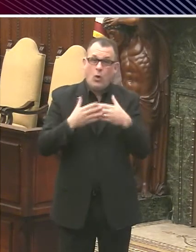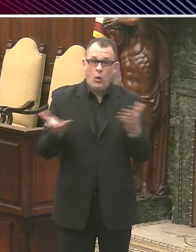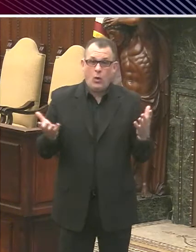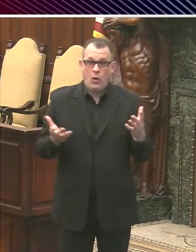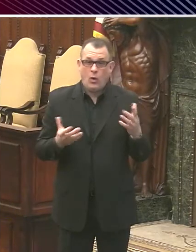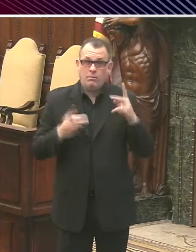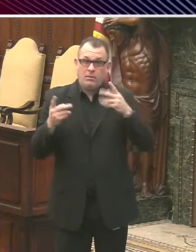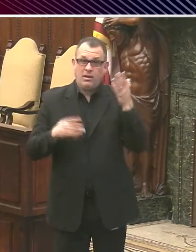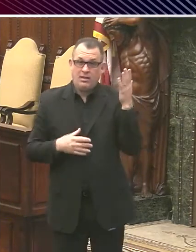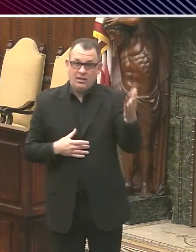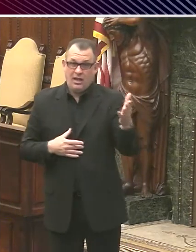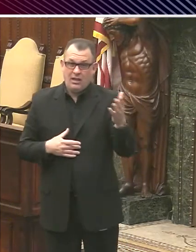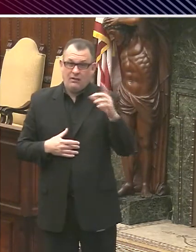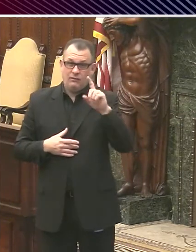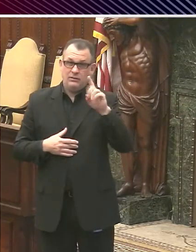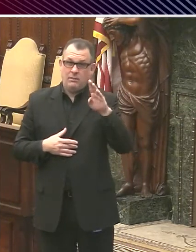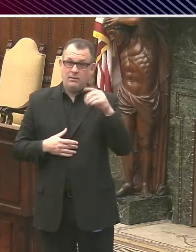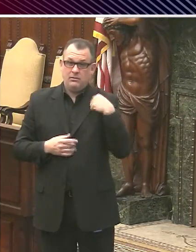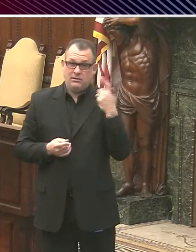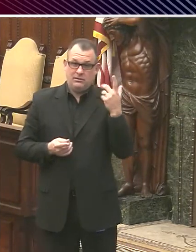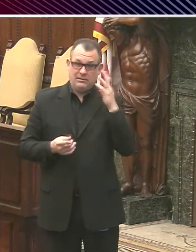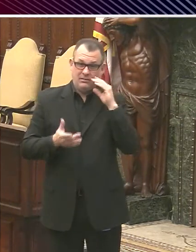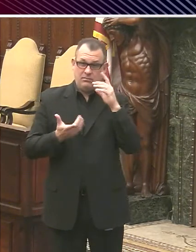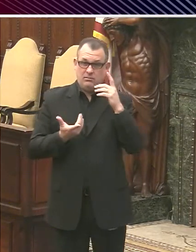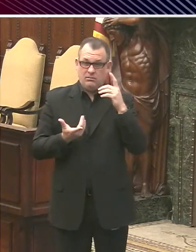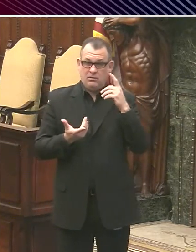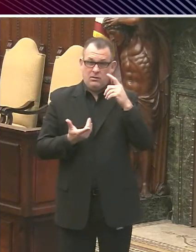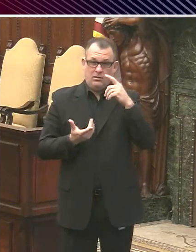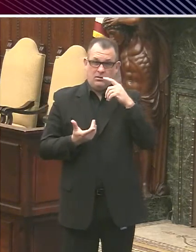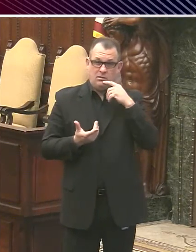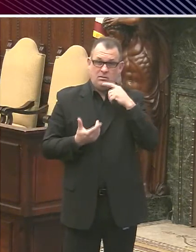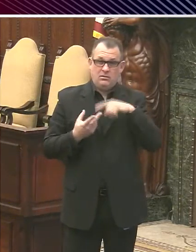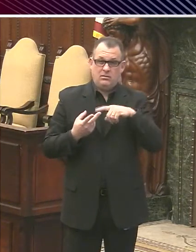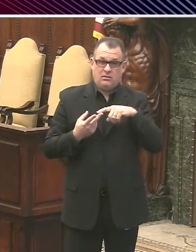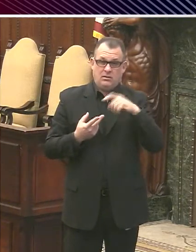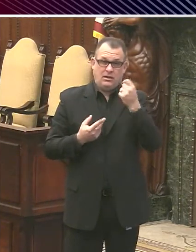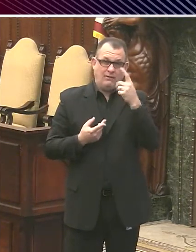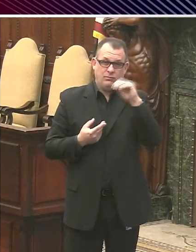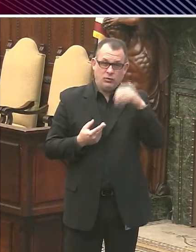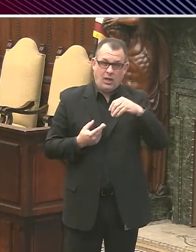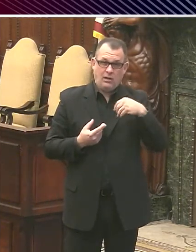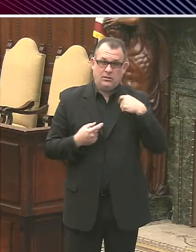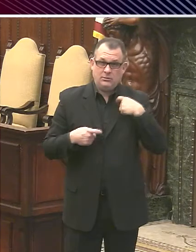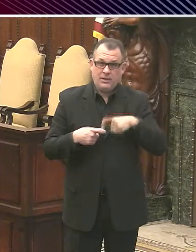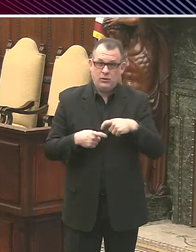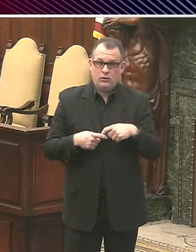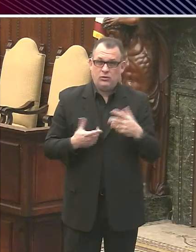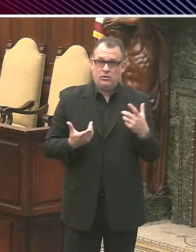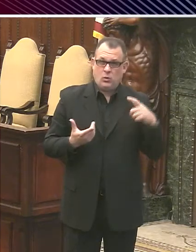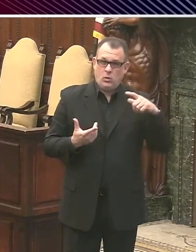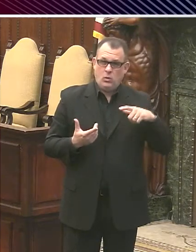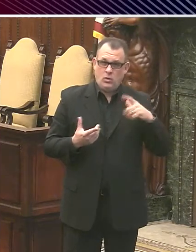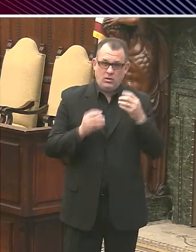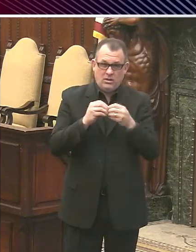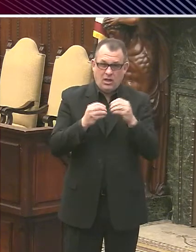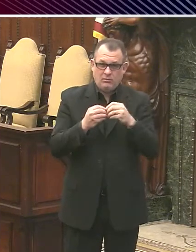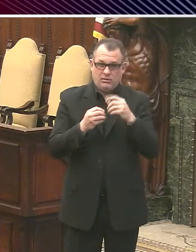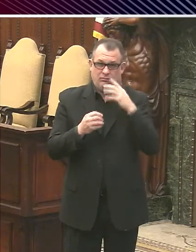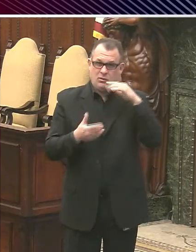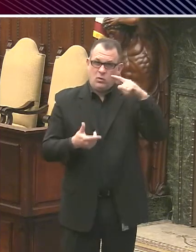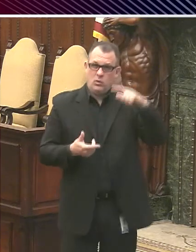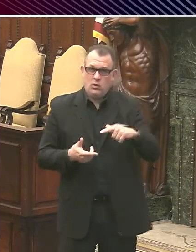all the days so far, 13% have been African American and 11% Hispanic. Those percentages are much lower than the percentage